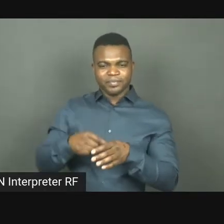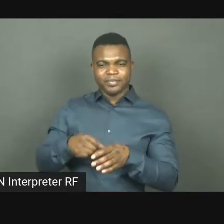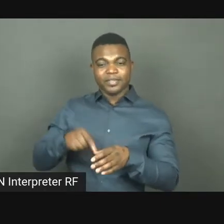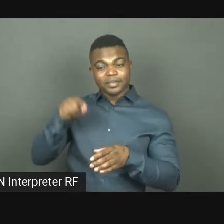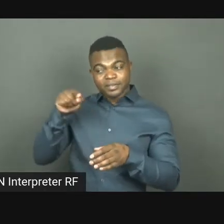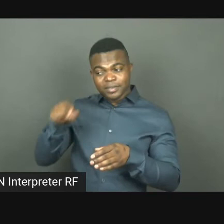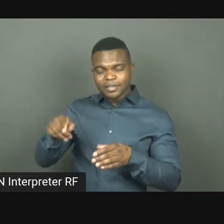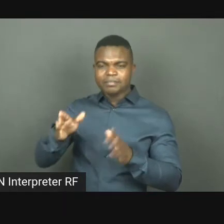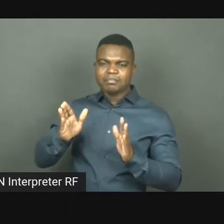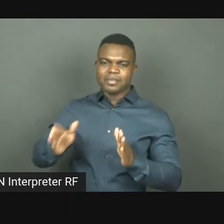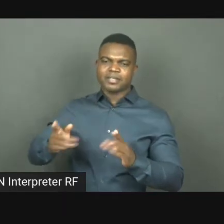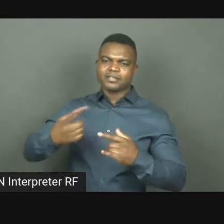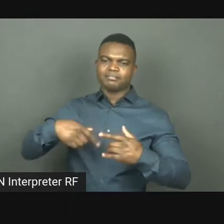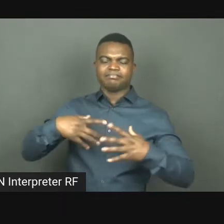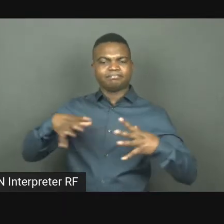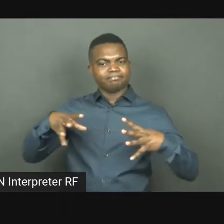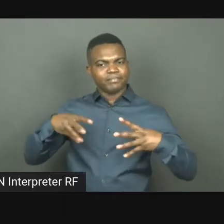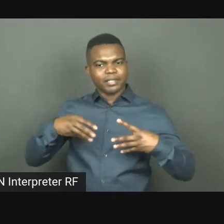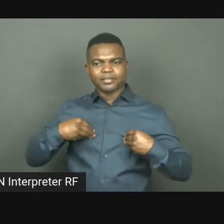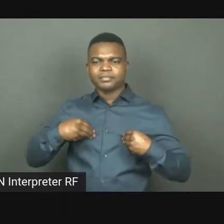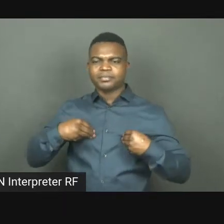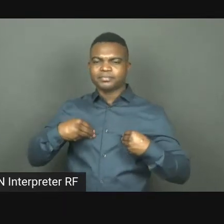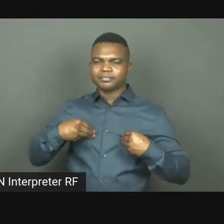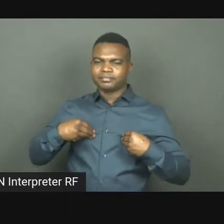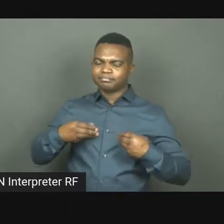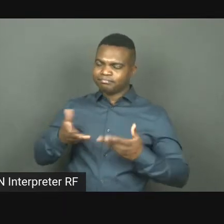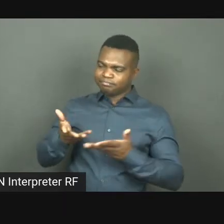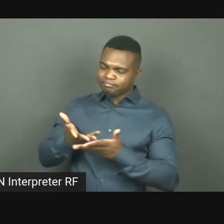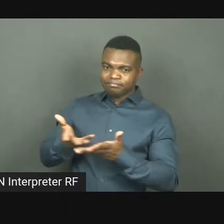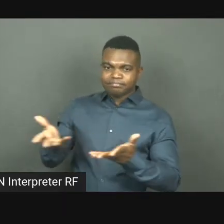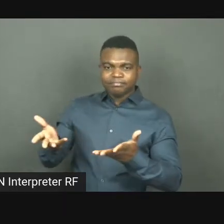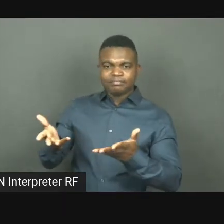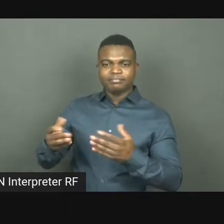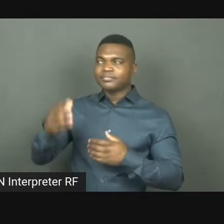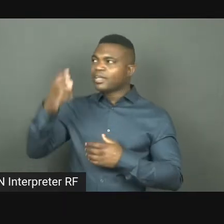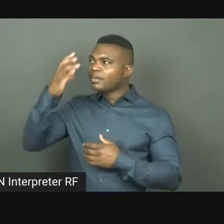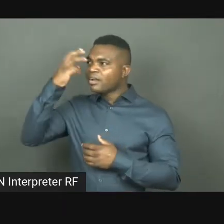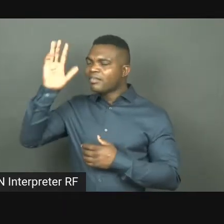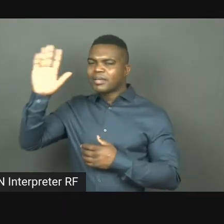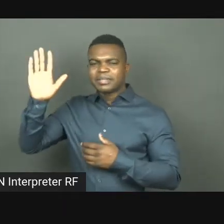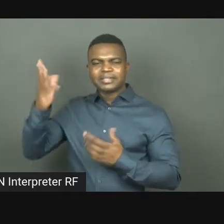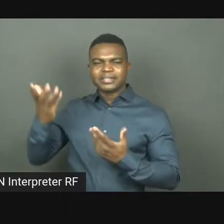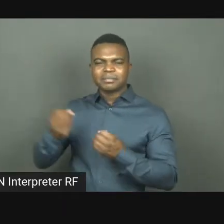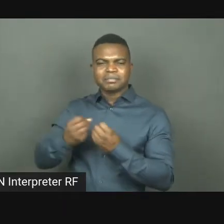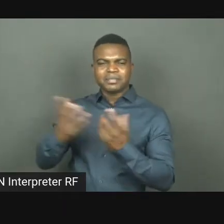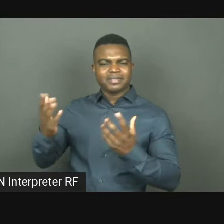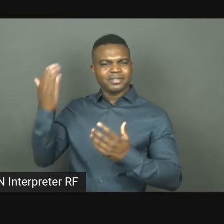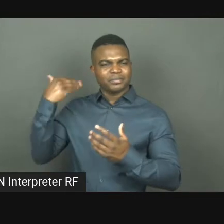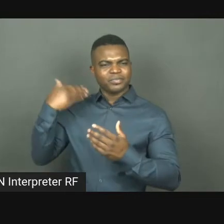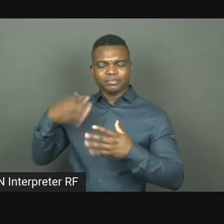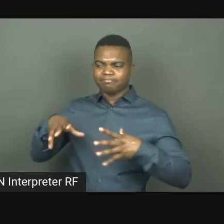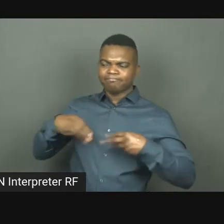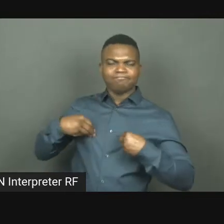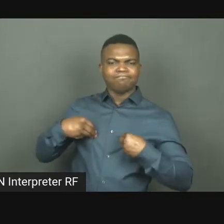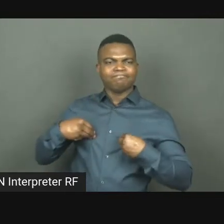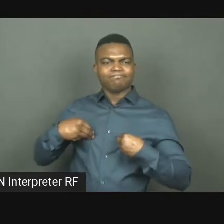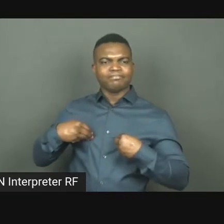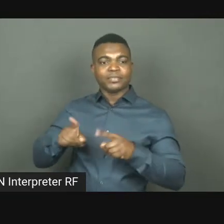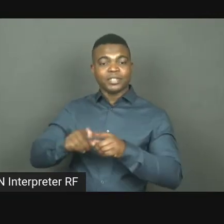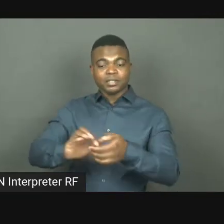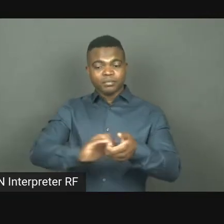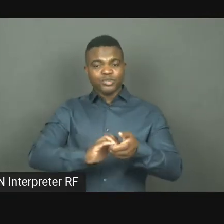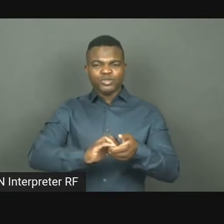of social context. That happened with gay men advocating for anyone to care and do something